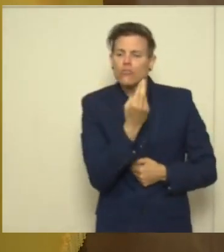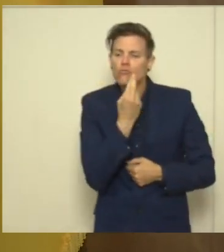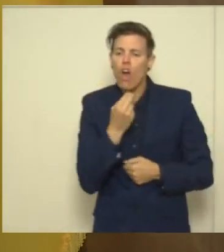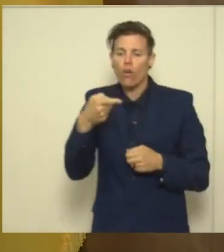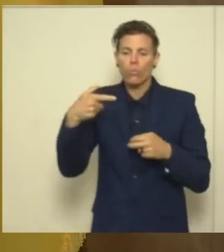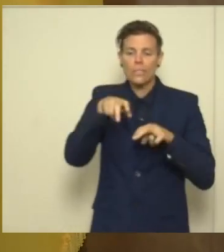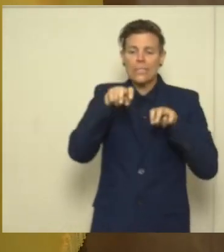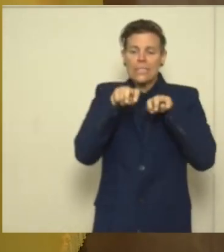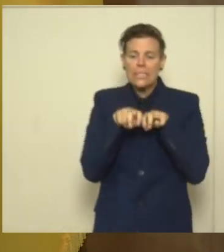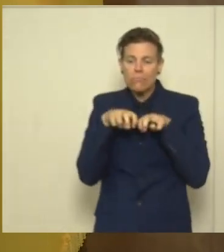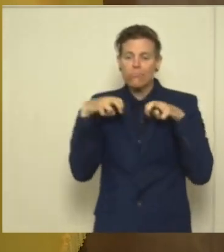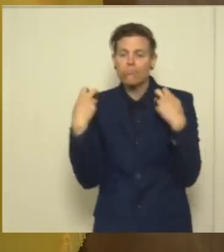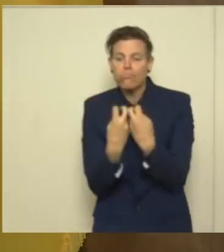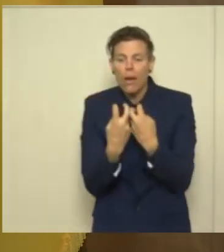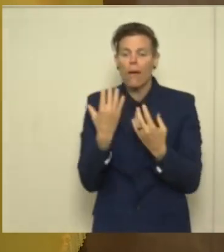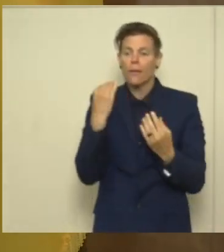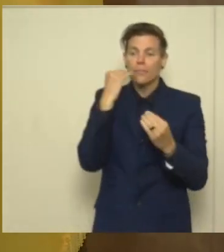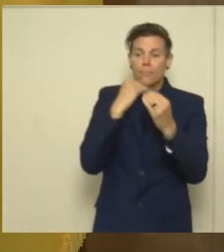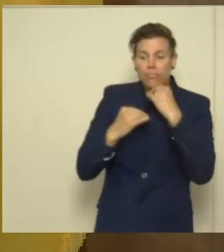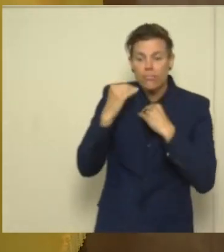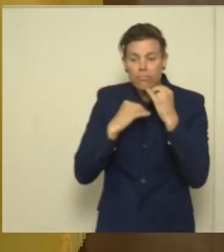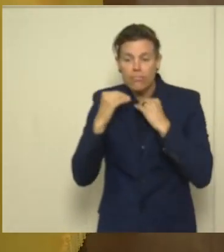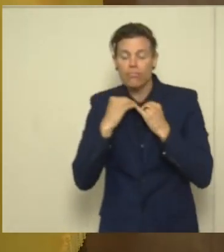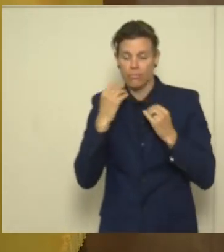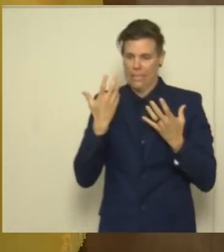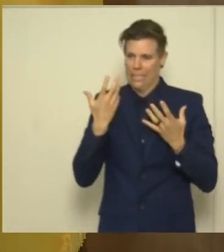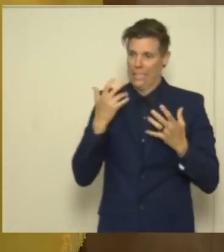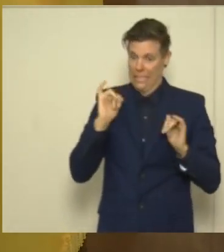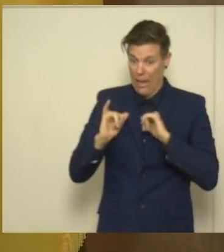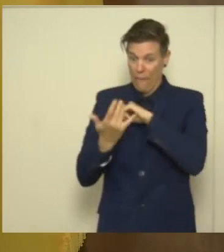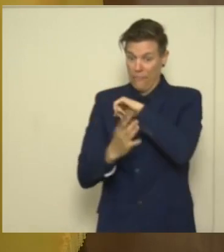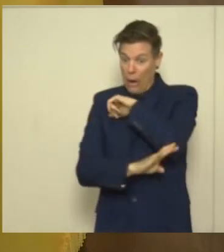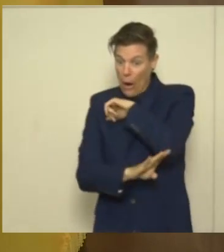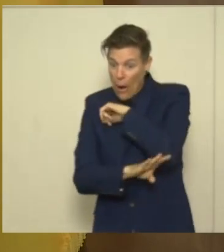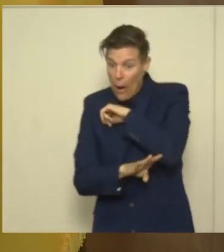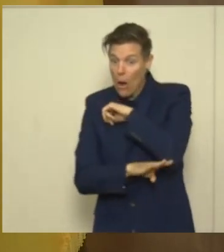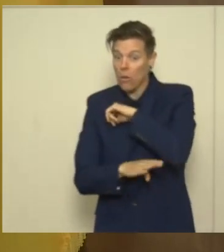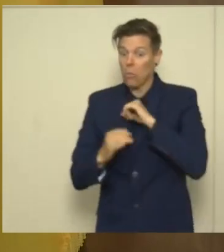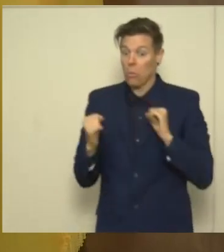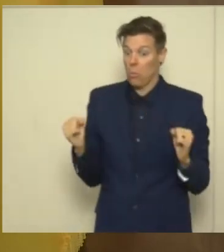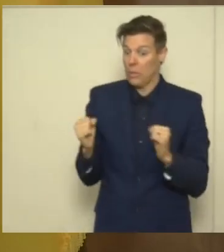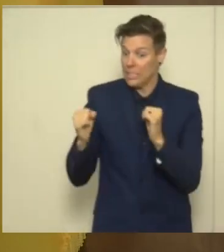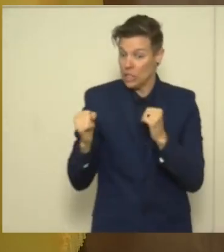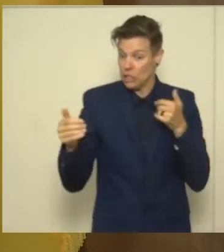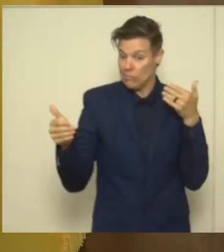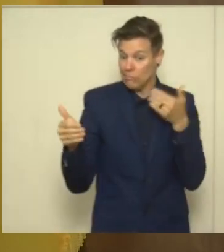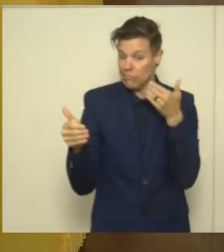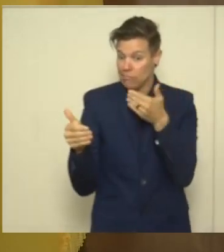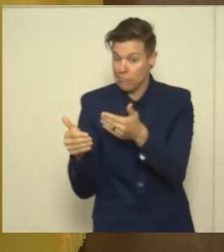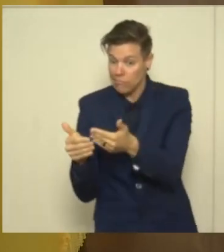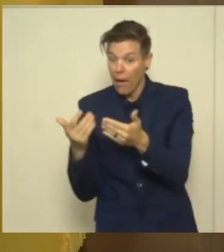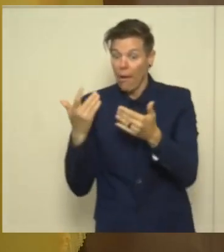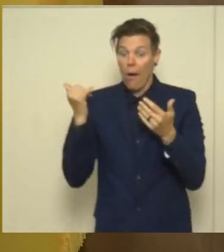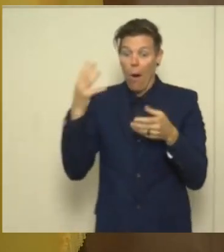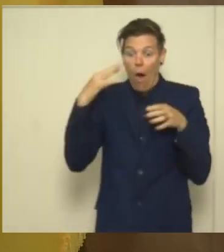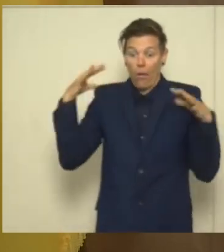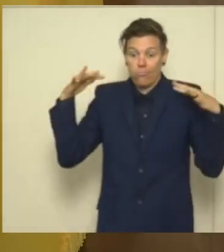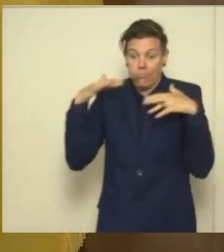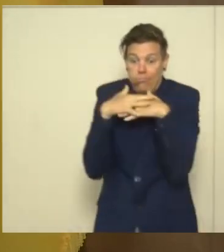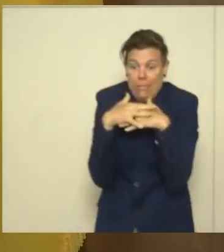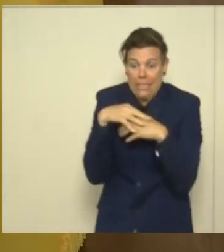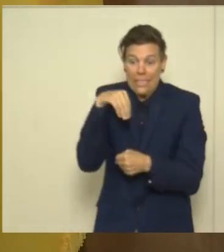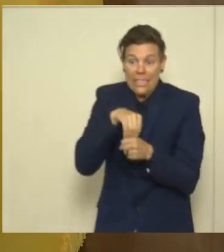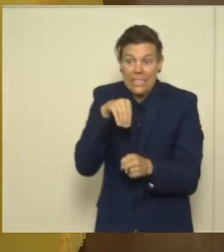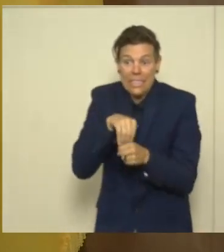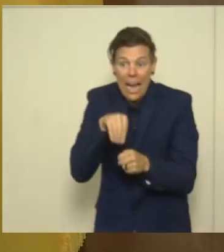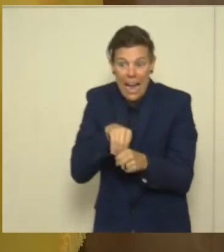that's our only option. But you have to take your mask off, and it's higher risk and duration. Well, the same with